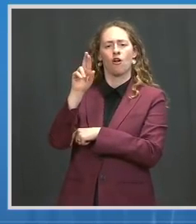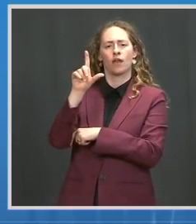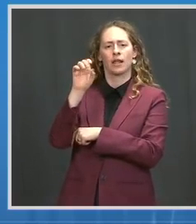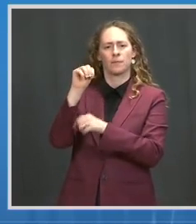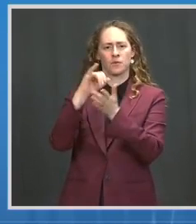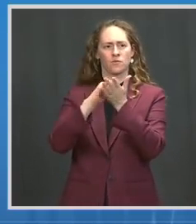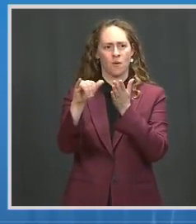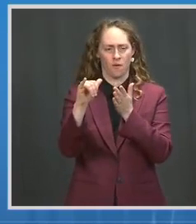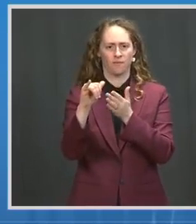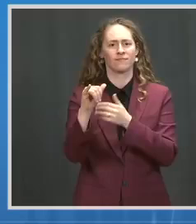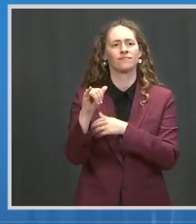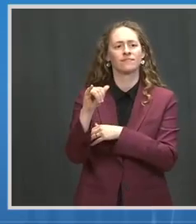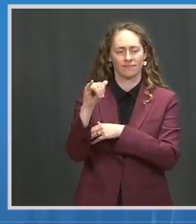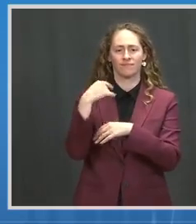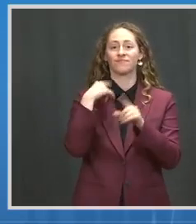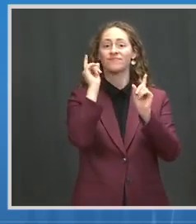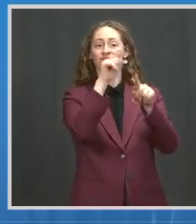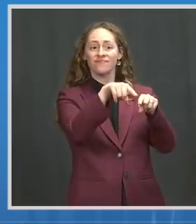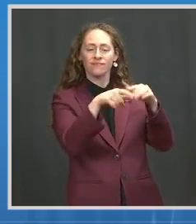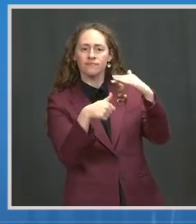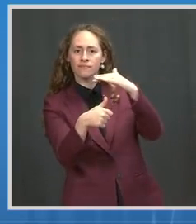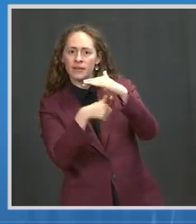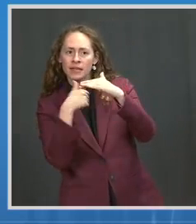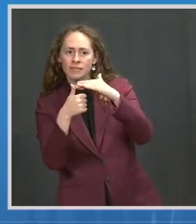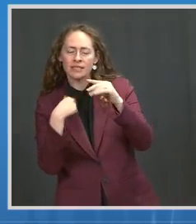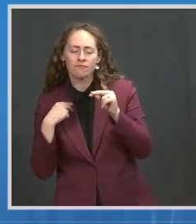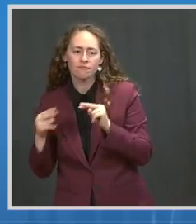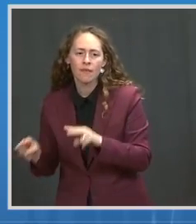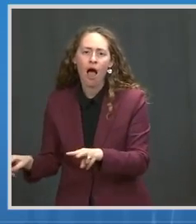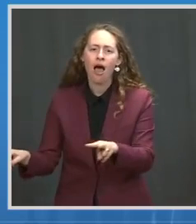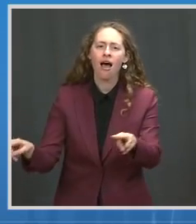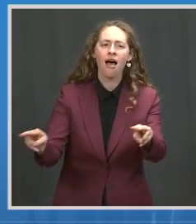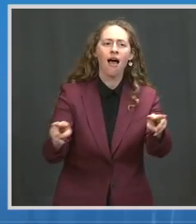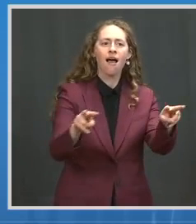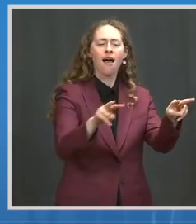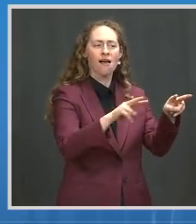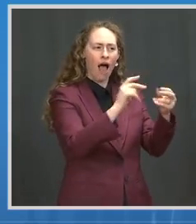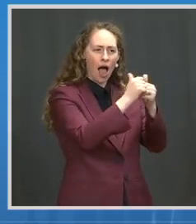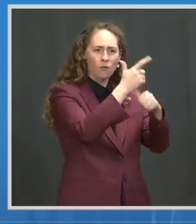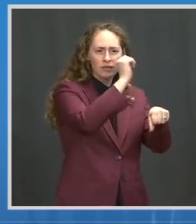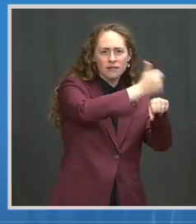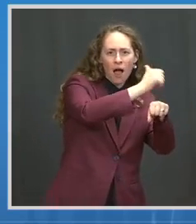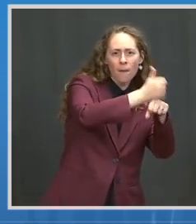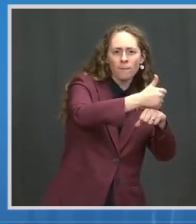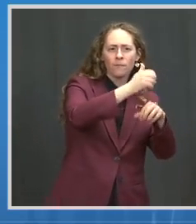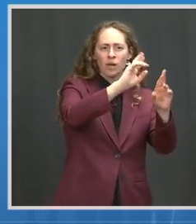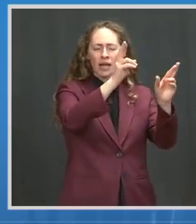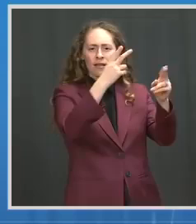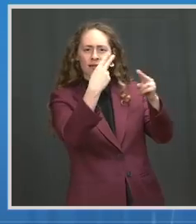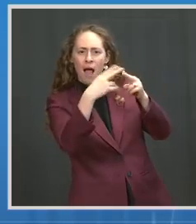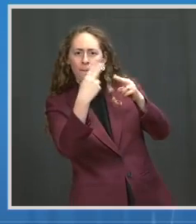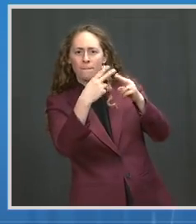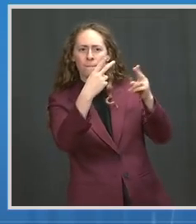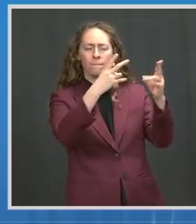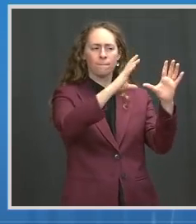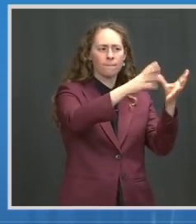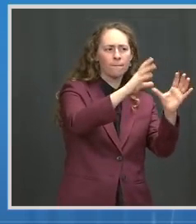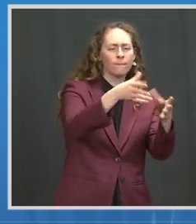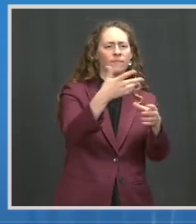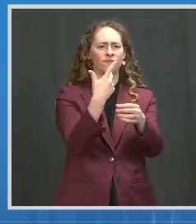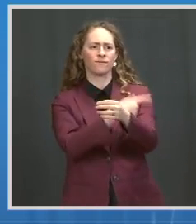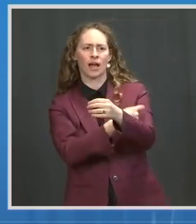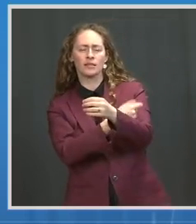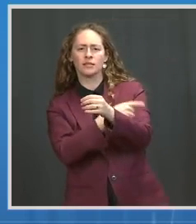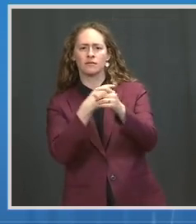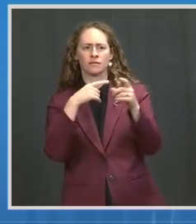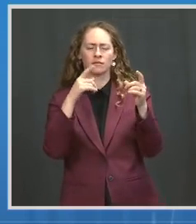with registration, pre-counseling, vaccination, observation. It looked like a veritable clinic. And that was